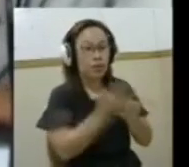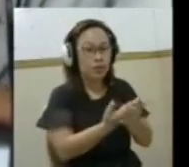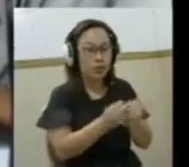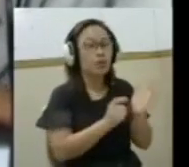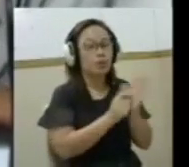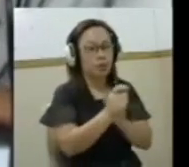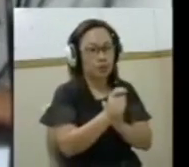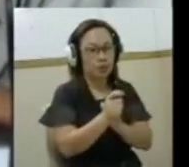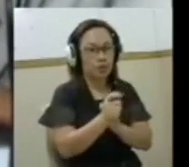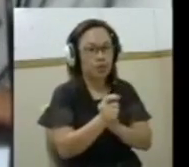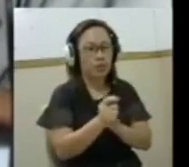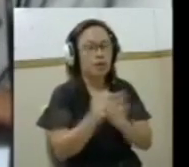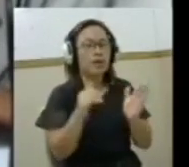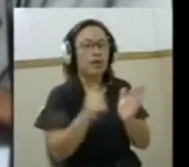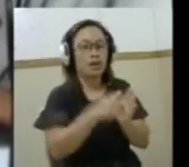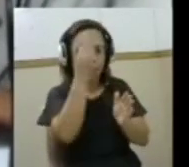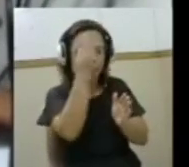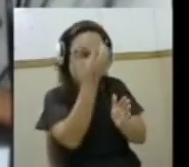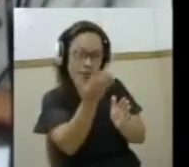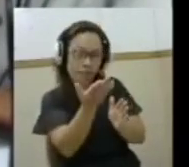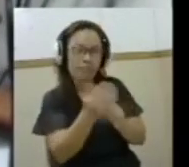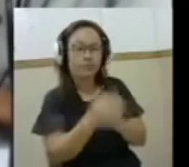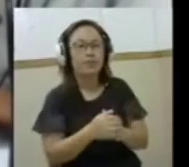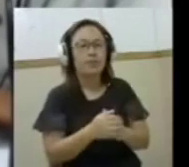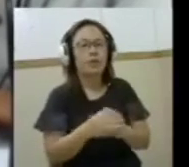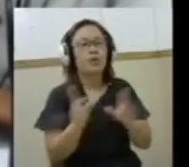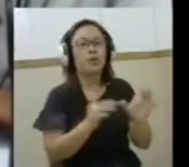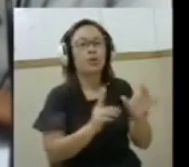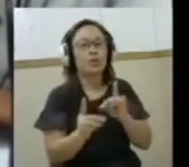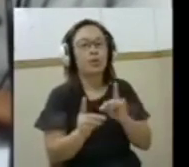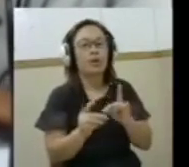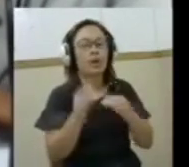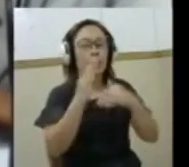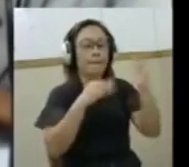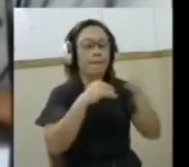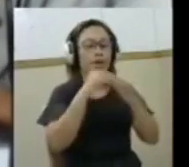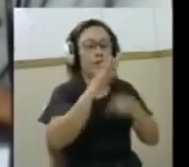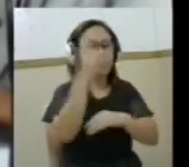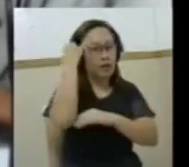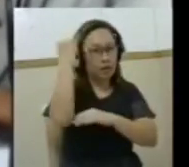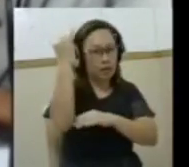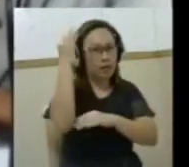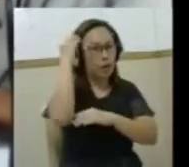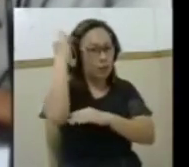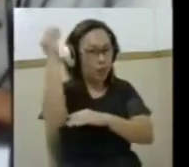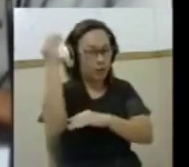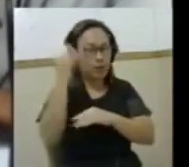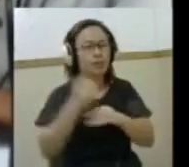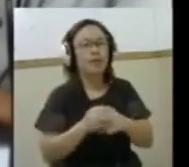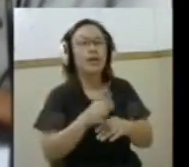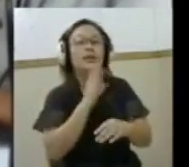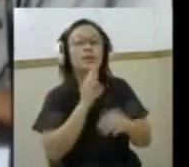Yes. doing research gives you a solid foundation on which you can build your ideas and opinions. You can speak